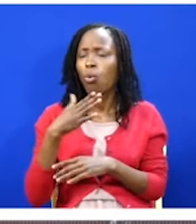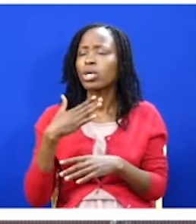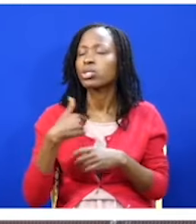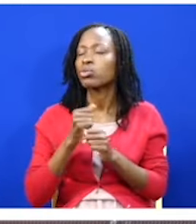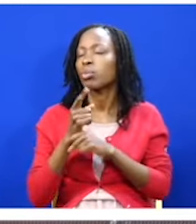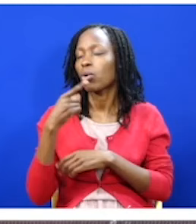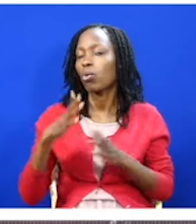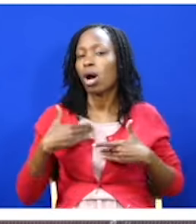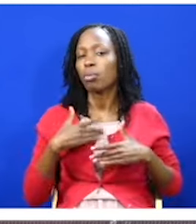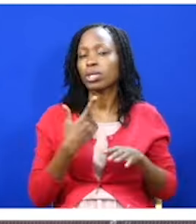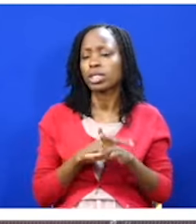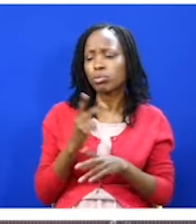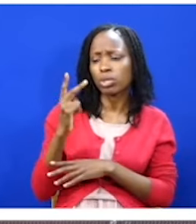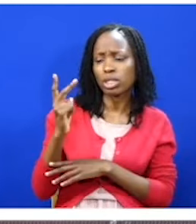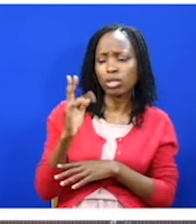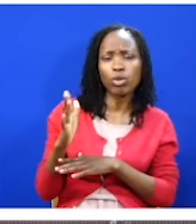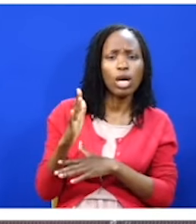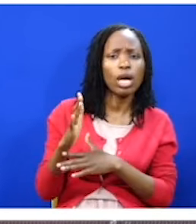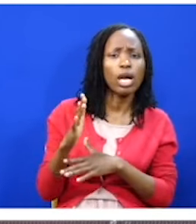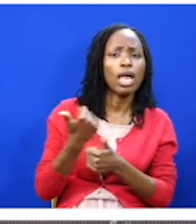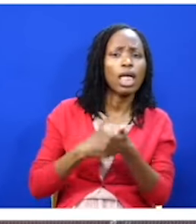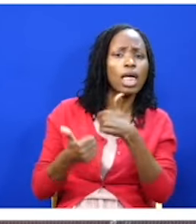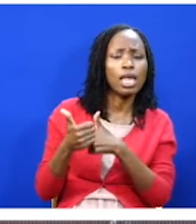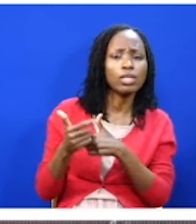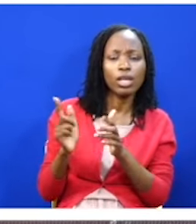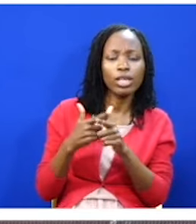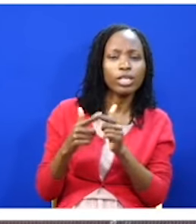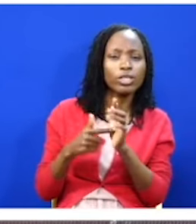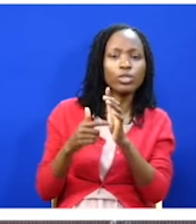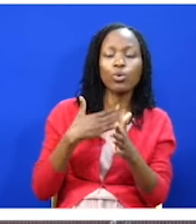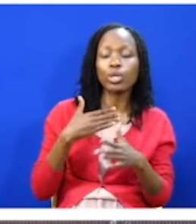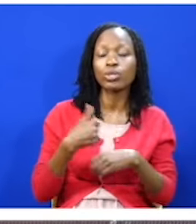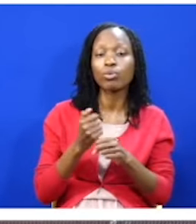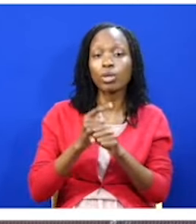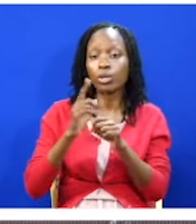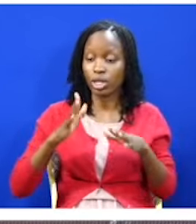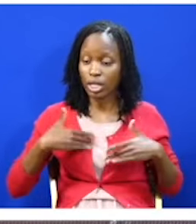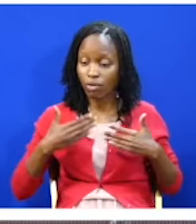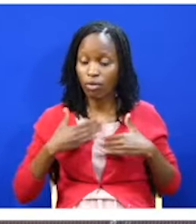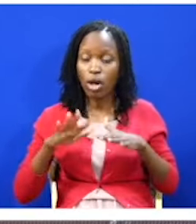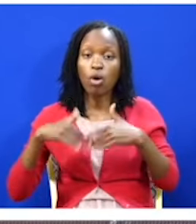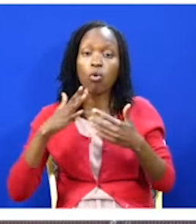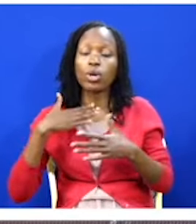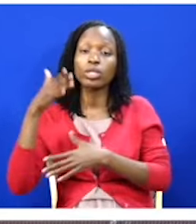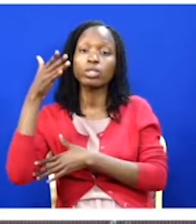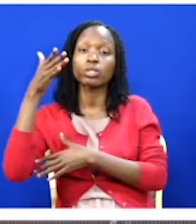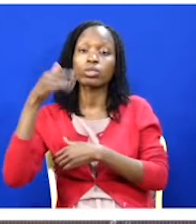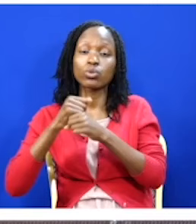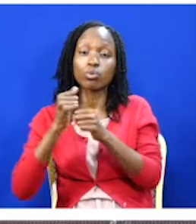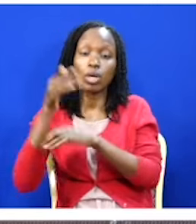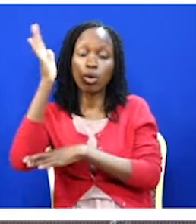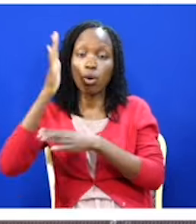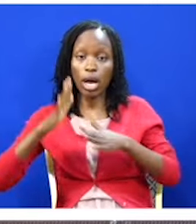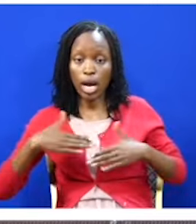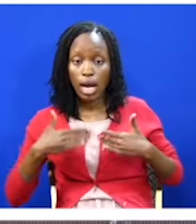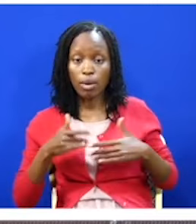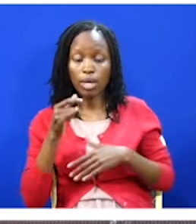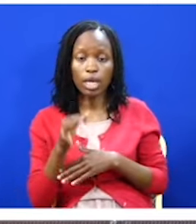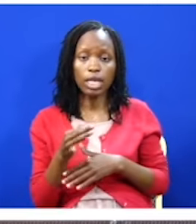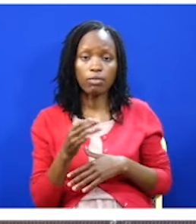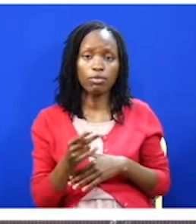at your own motives and actions, do they say that you want to please yourself, or do they say that you want to please God? If you look